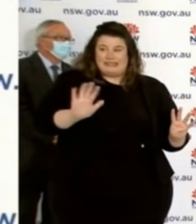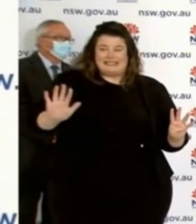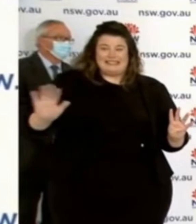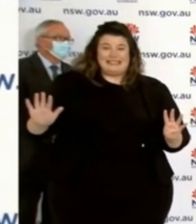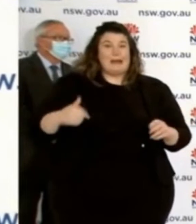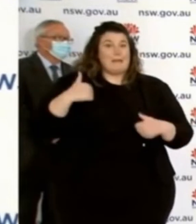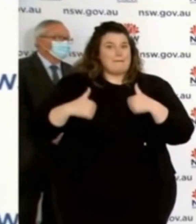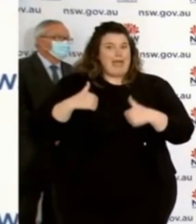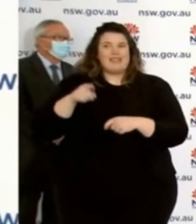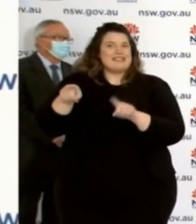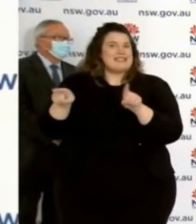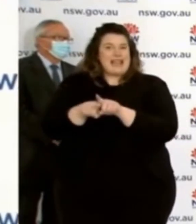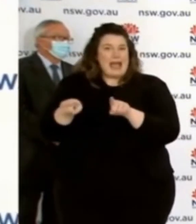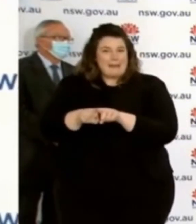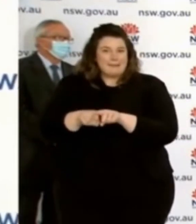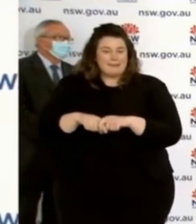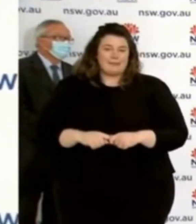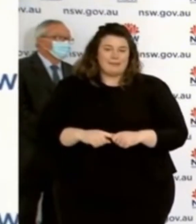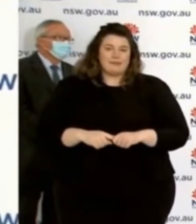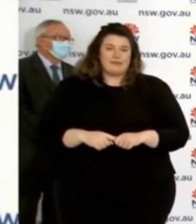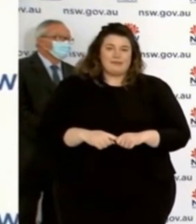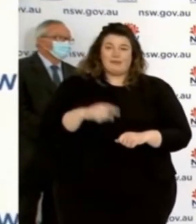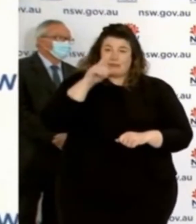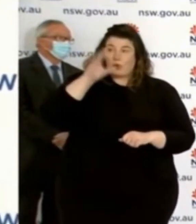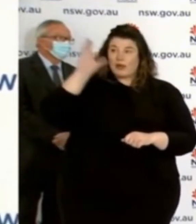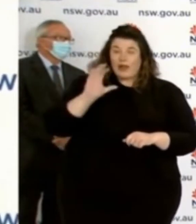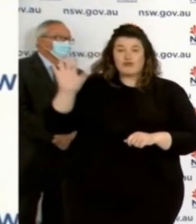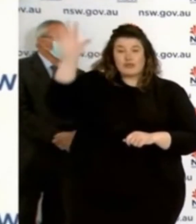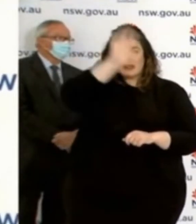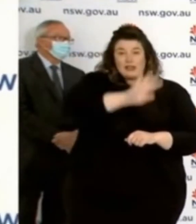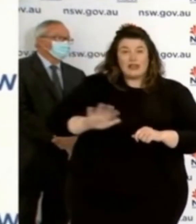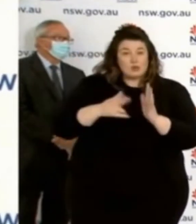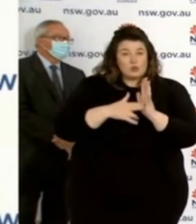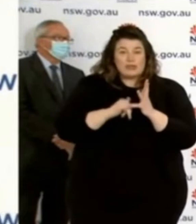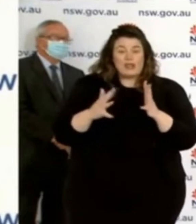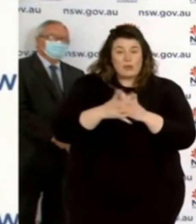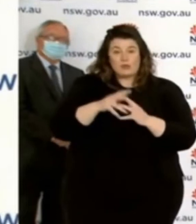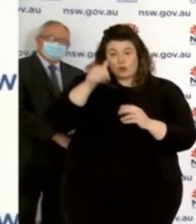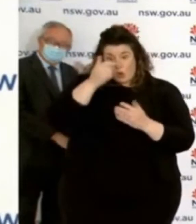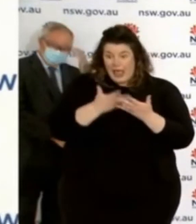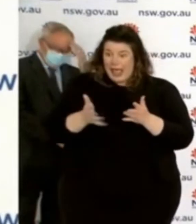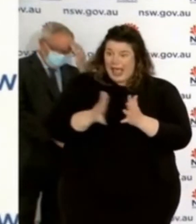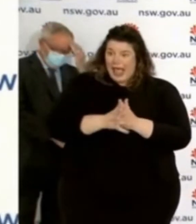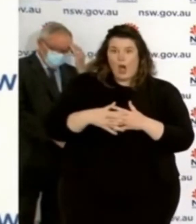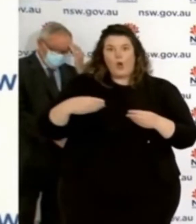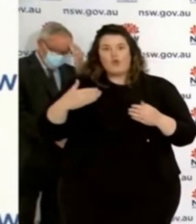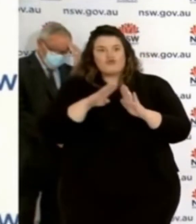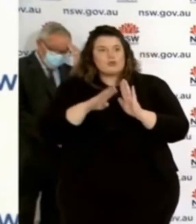and in Bathurst the same, that the people of regional rural New South Wales understand that the ultimate passport to freedom is